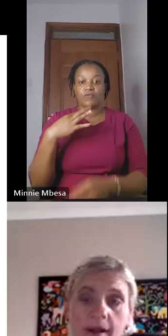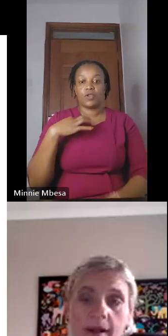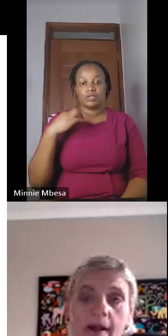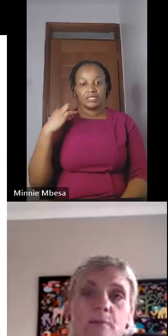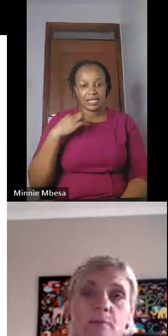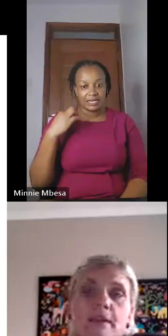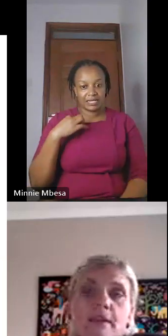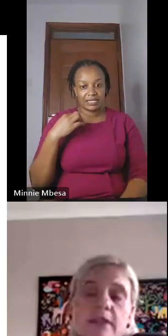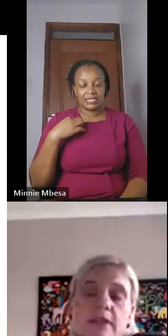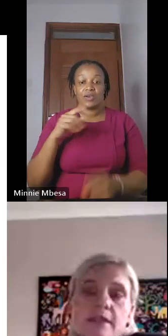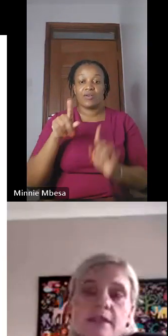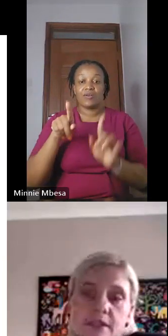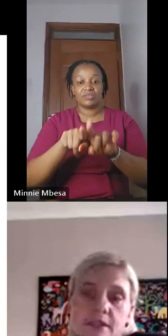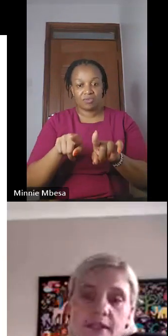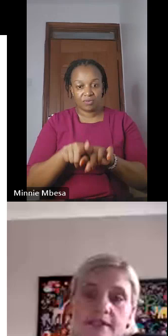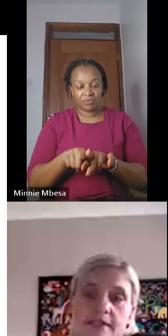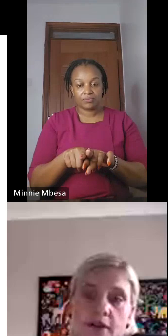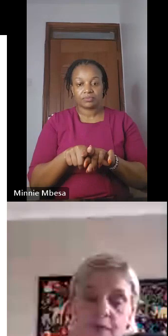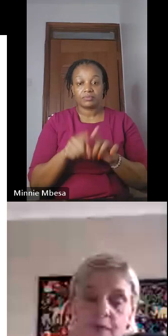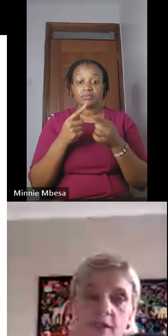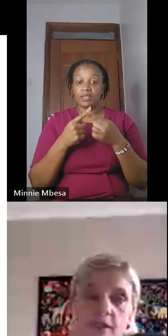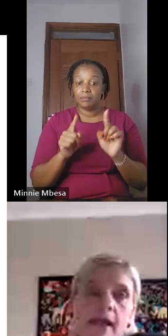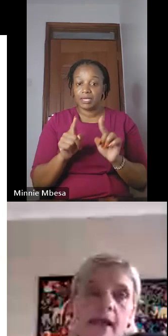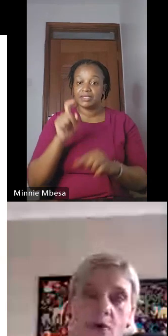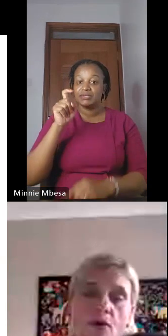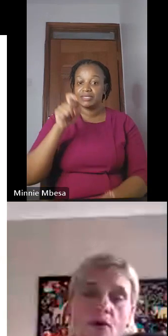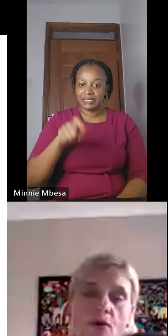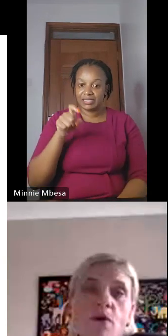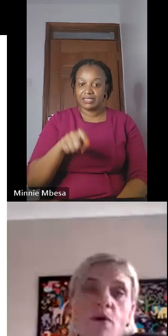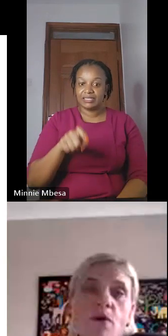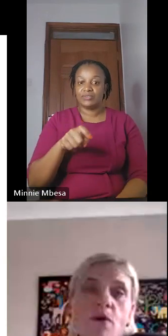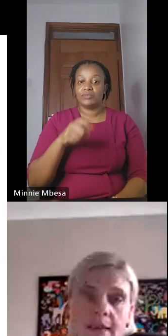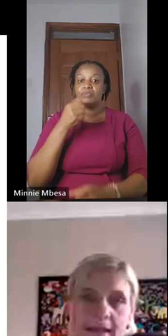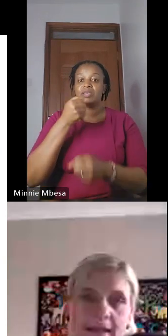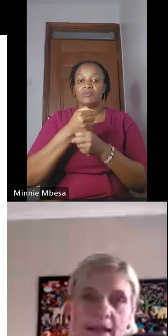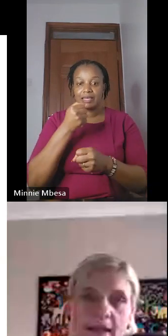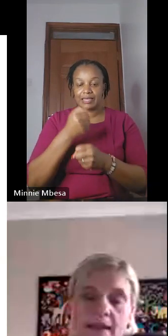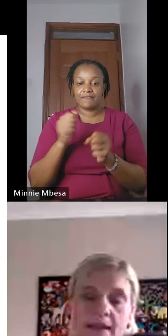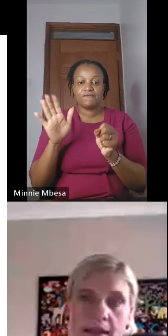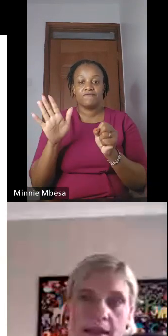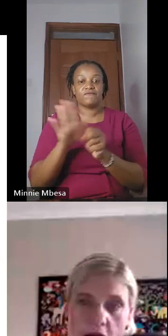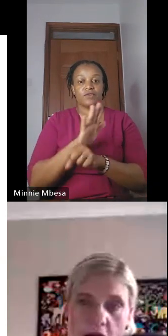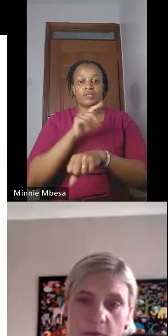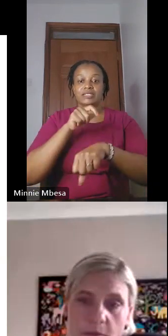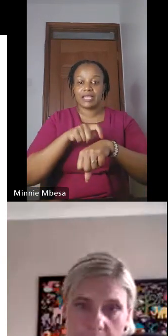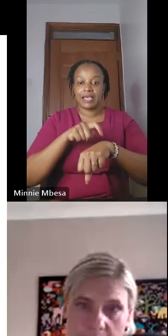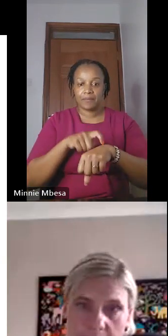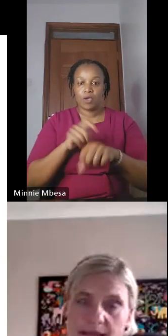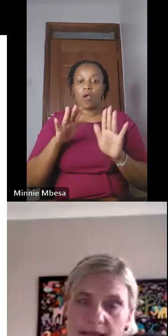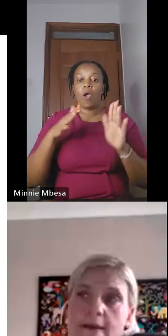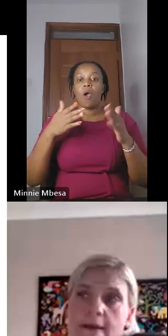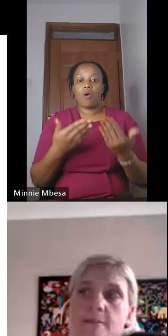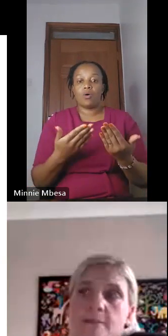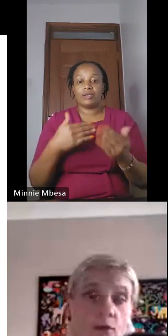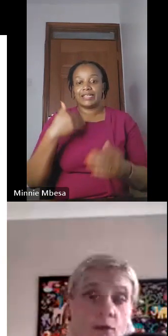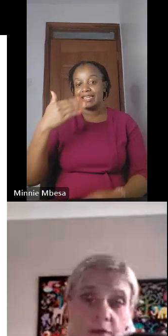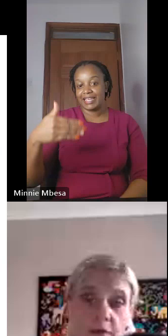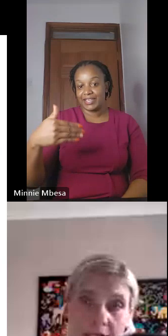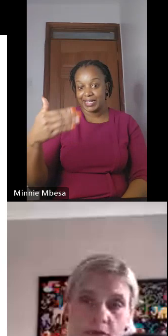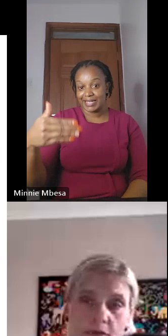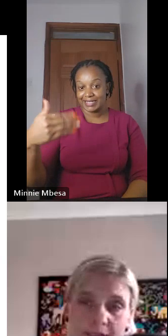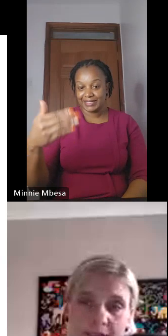well. But you need to be doing this on a full-time or more regularly than an ad hoc basis